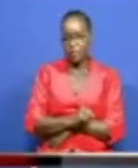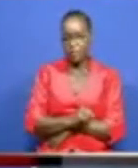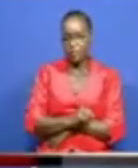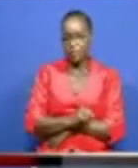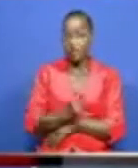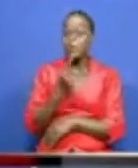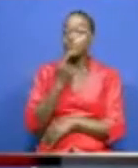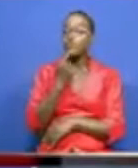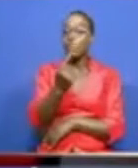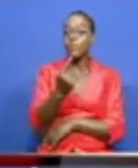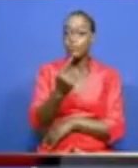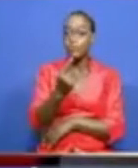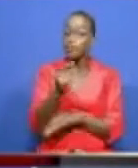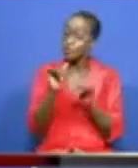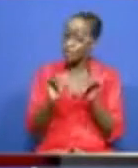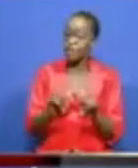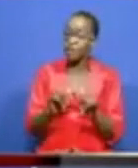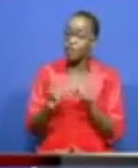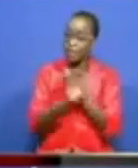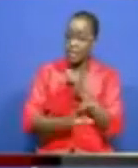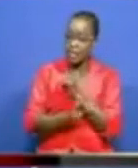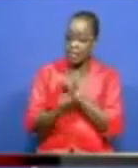I'm sure you live in this country and you have seen